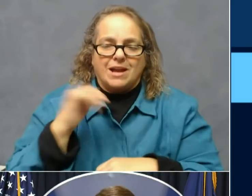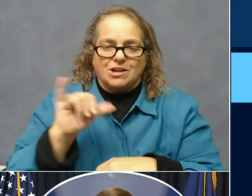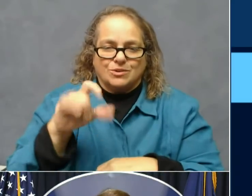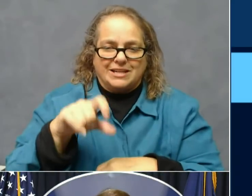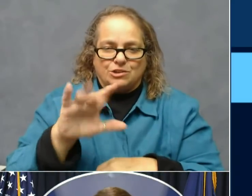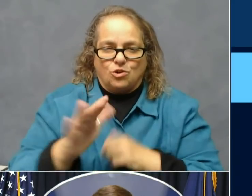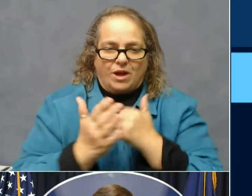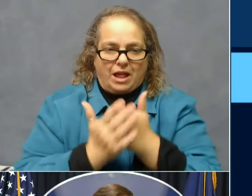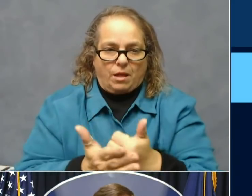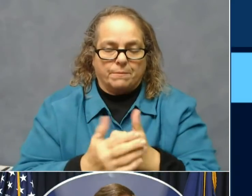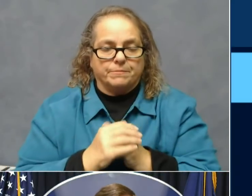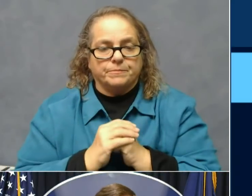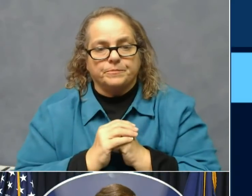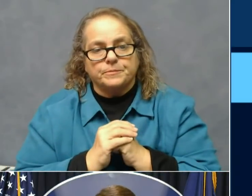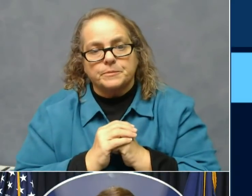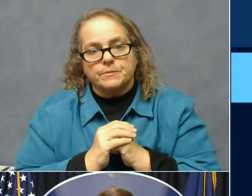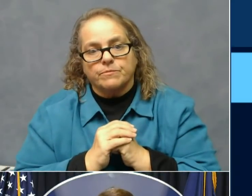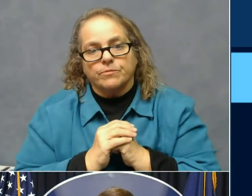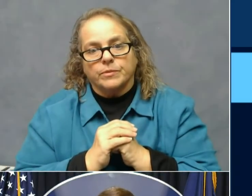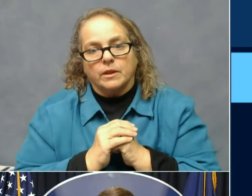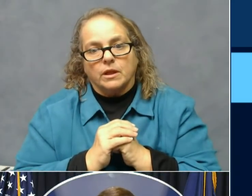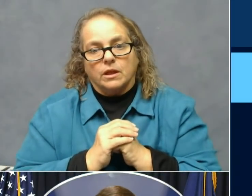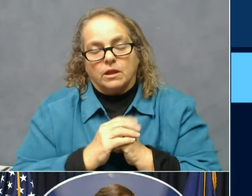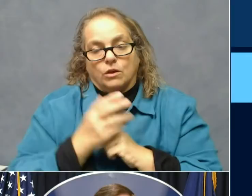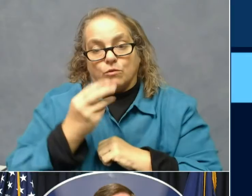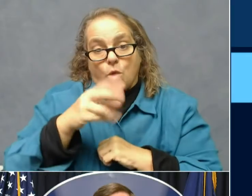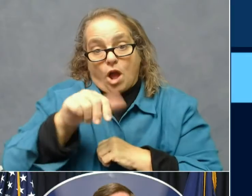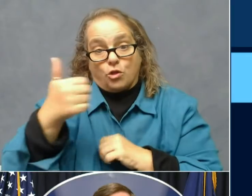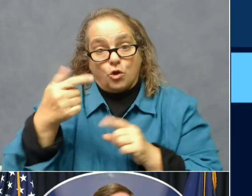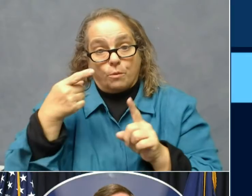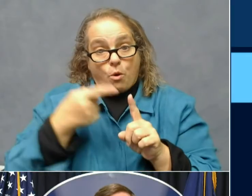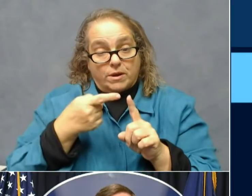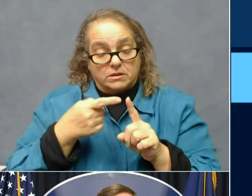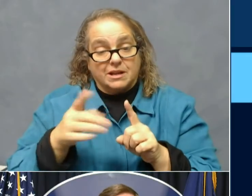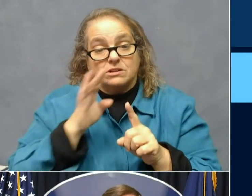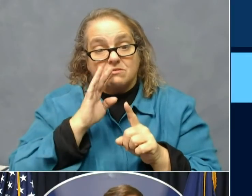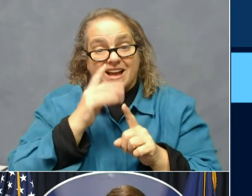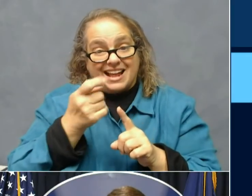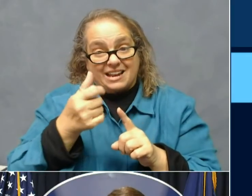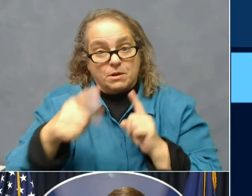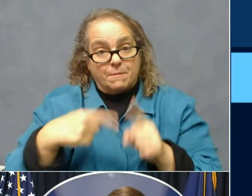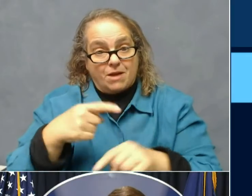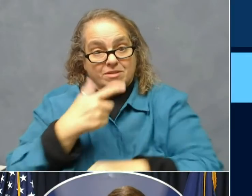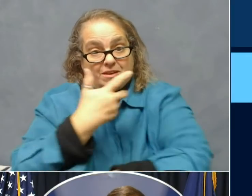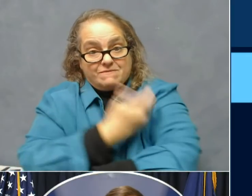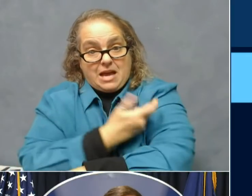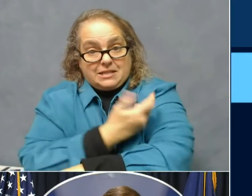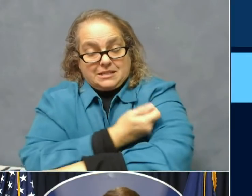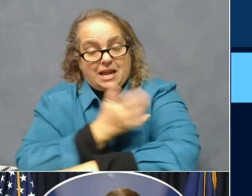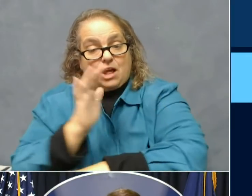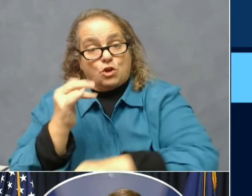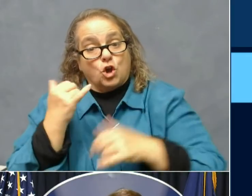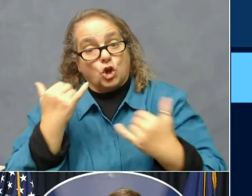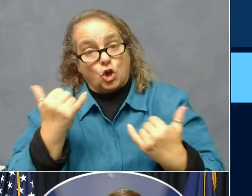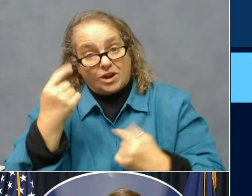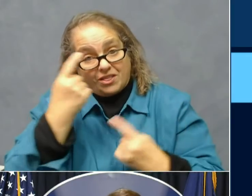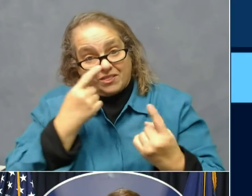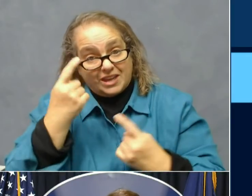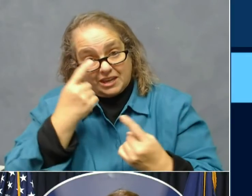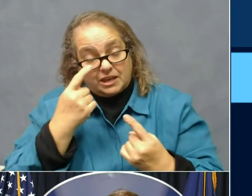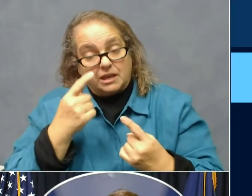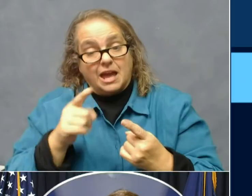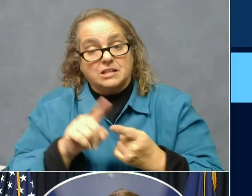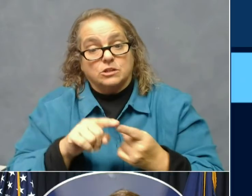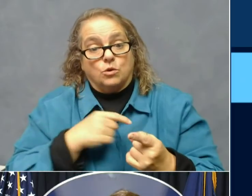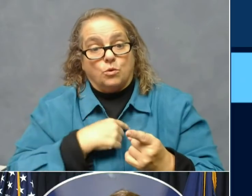Couple of other points. They talk a little bit about the vaccine and their current thinking, especially as we get past the stage they're